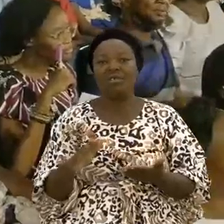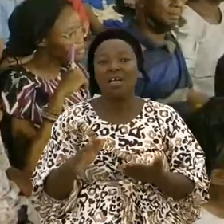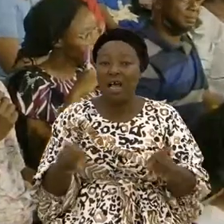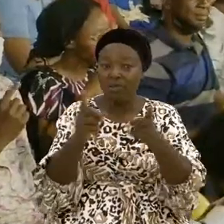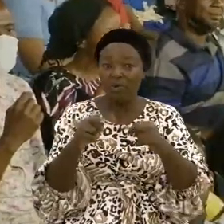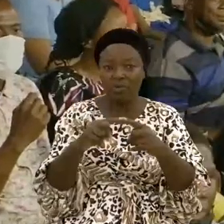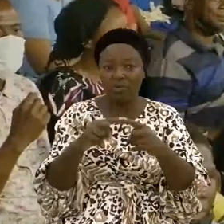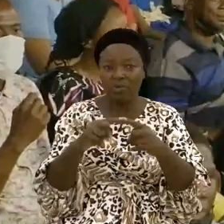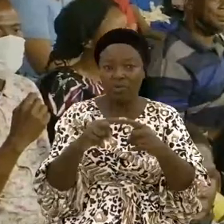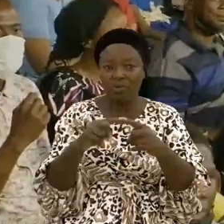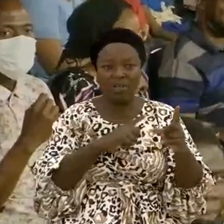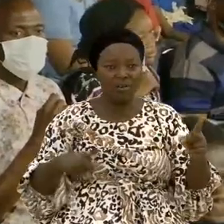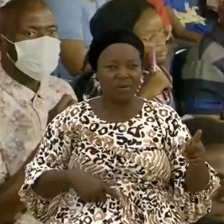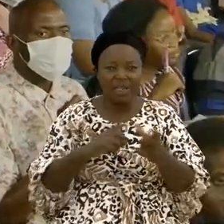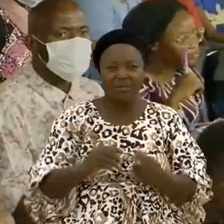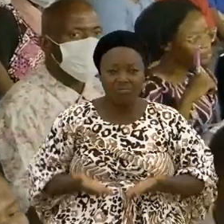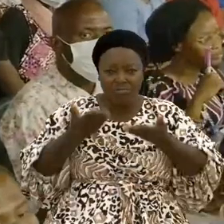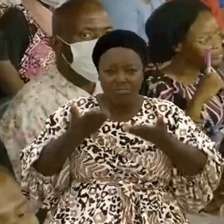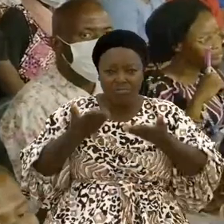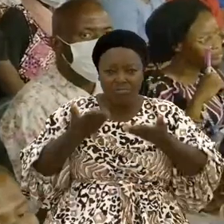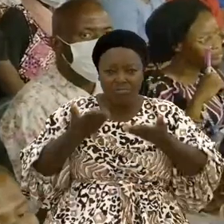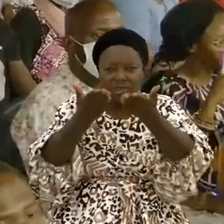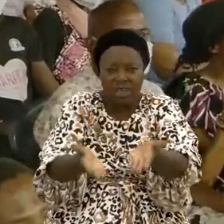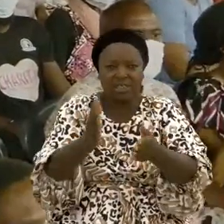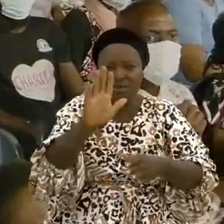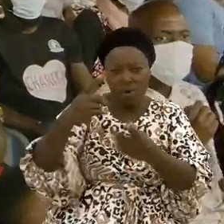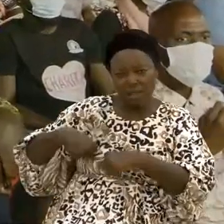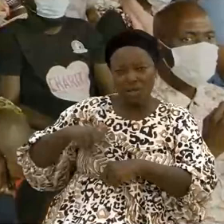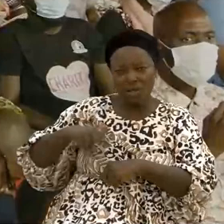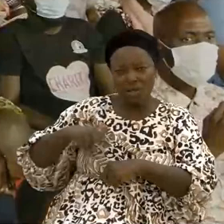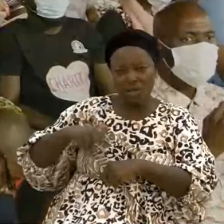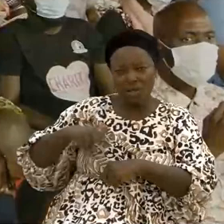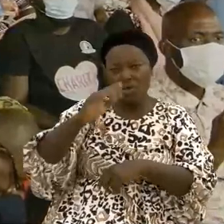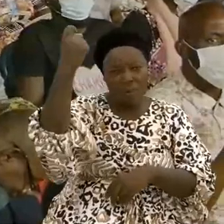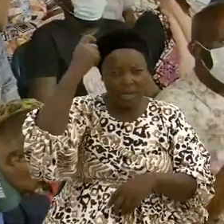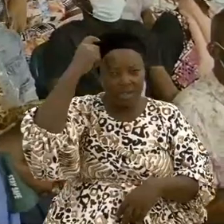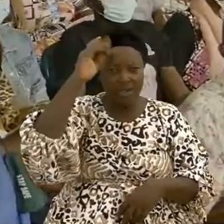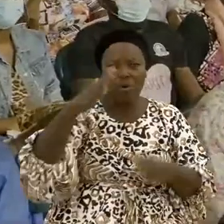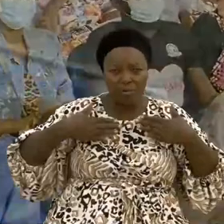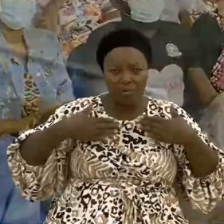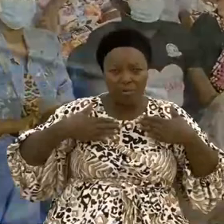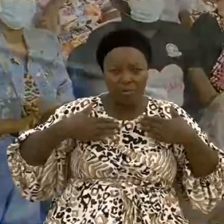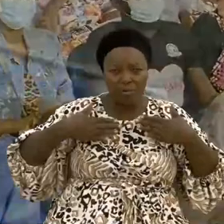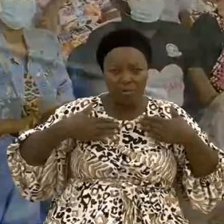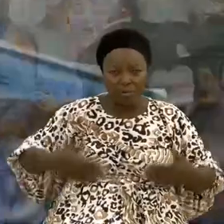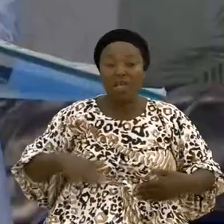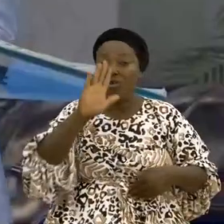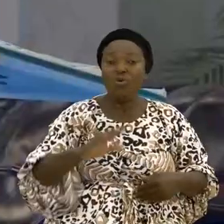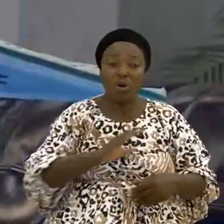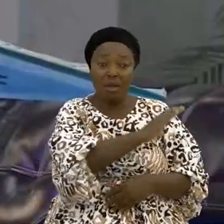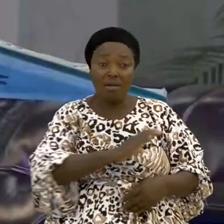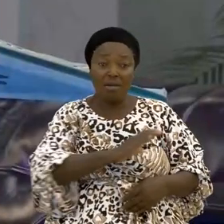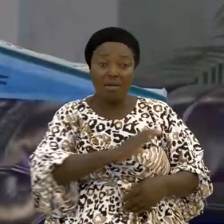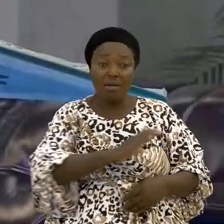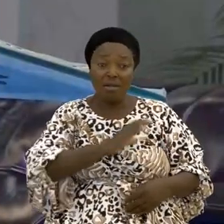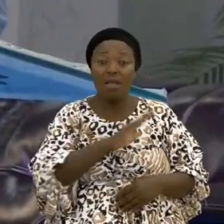to the Lord and you present your heart, your mind, your body, your character,